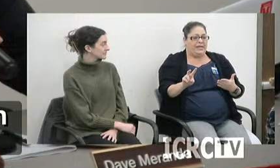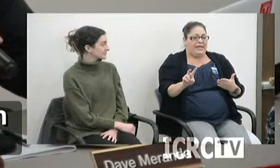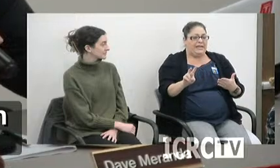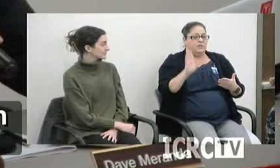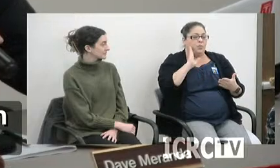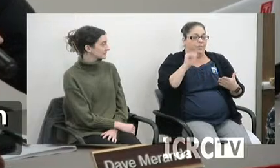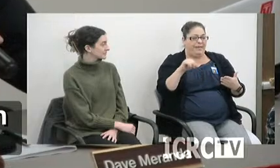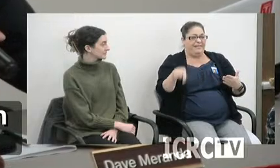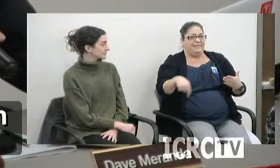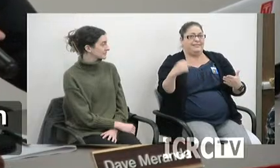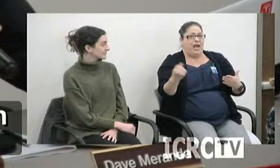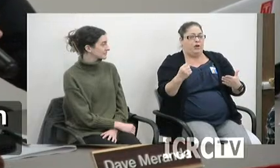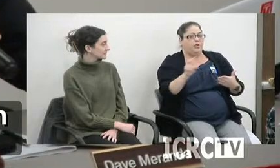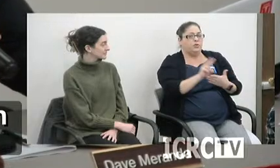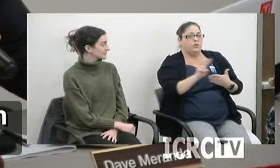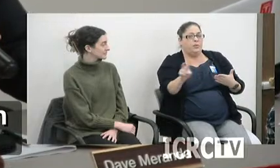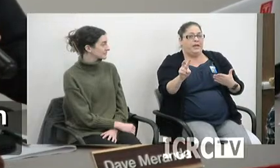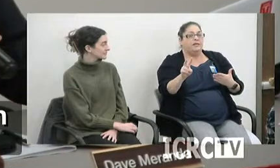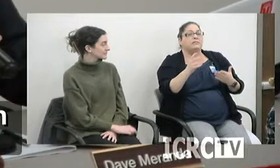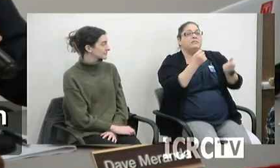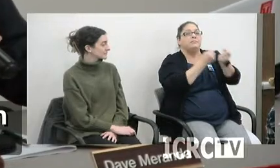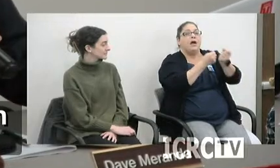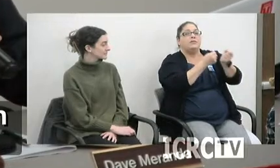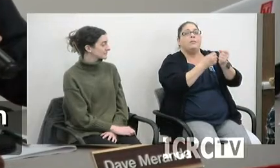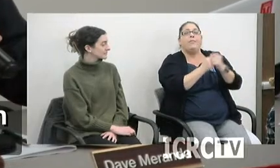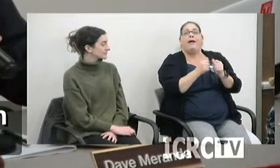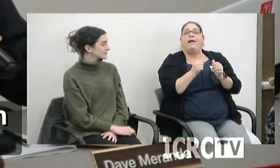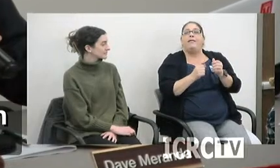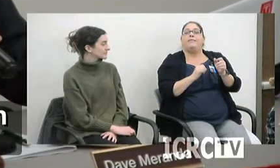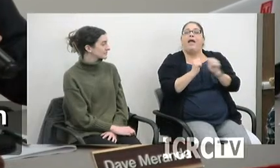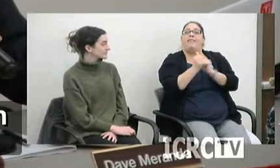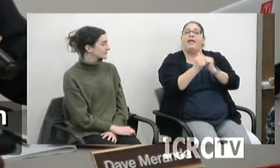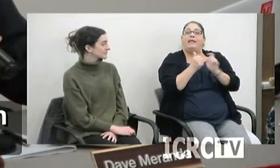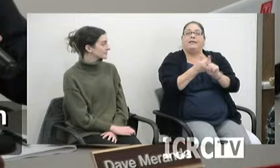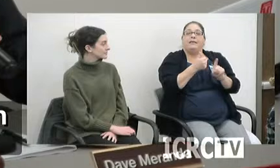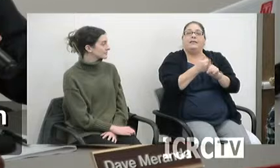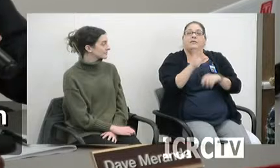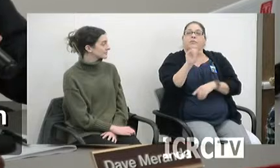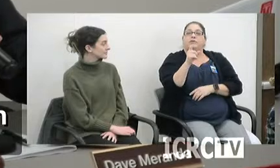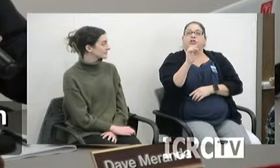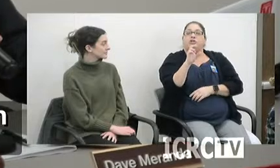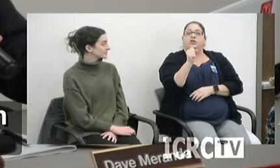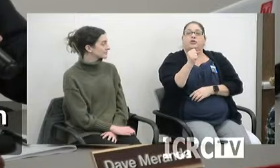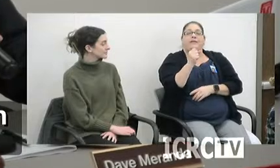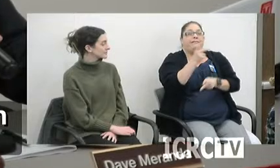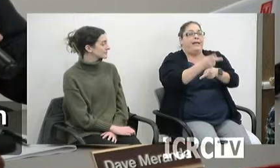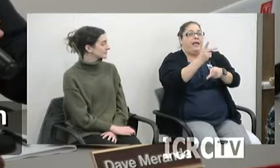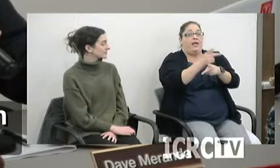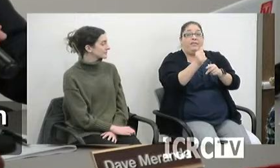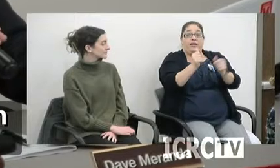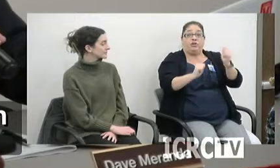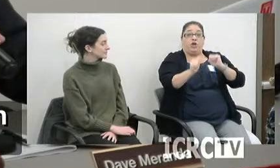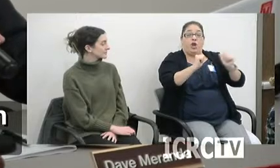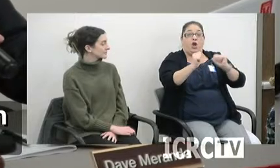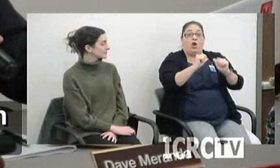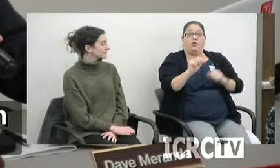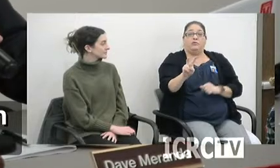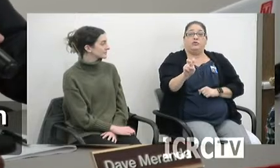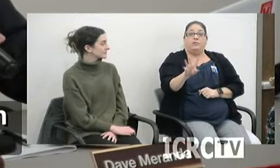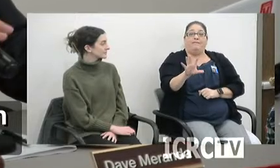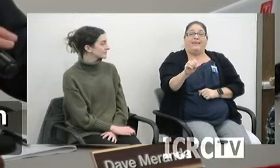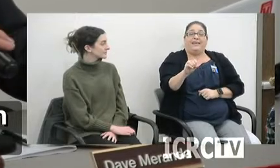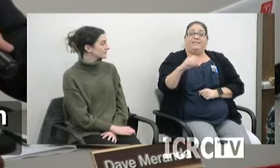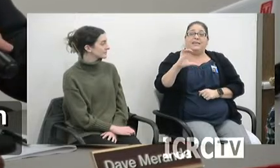Saturday. It's sponsored by the Athletic Boosters. They take care of the show, and we had over 250